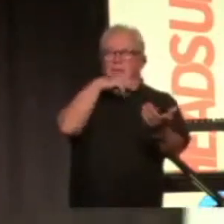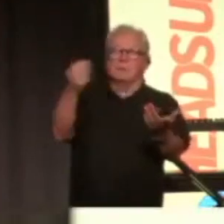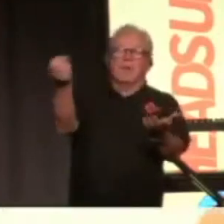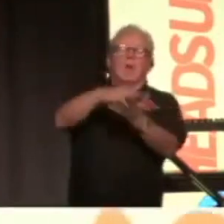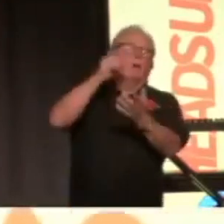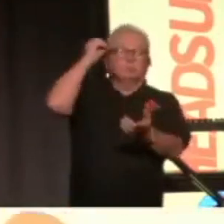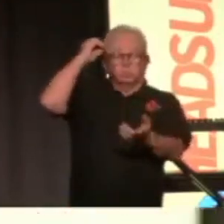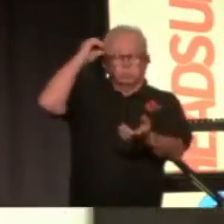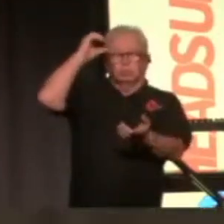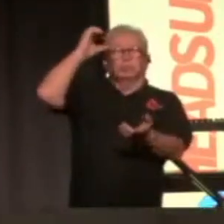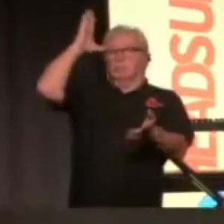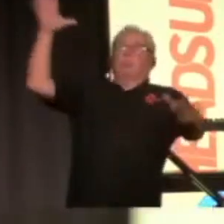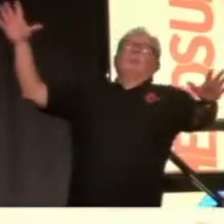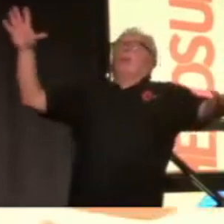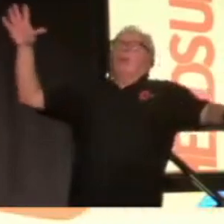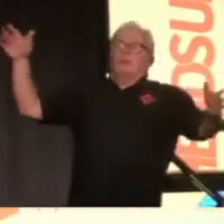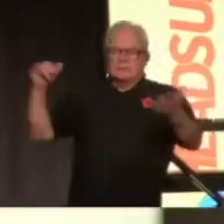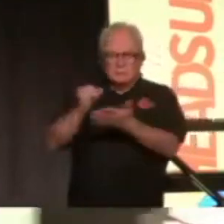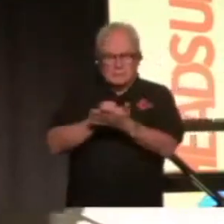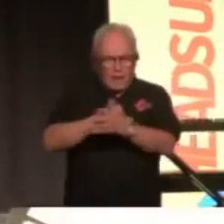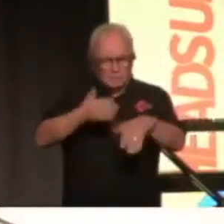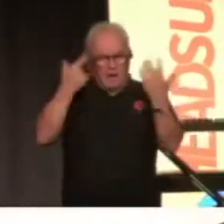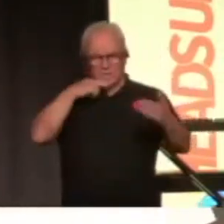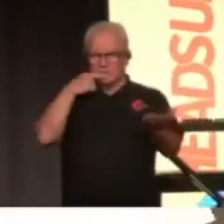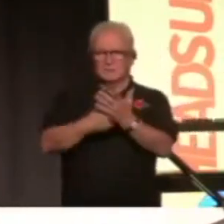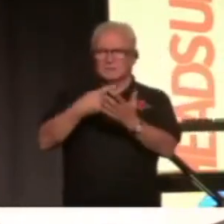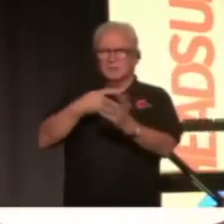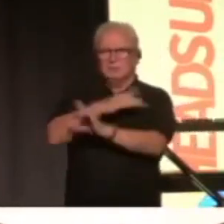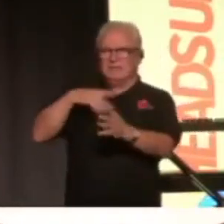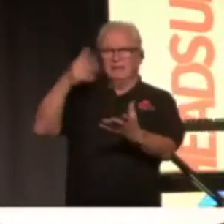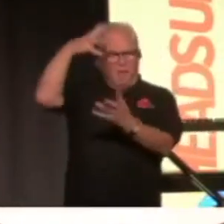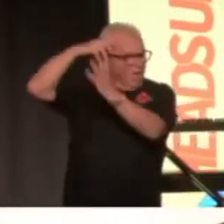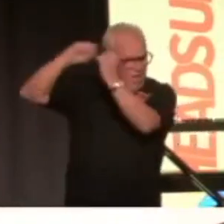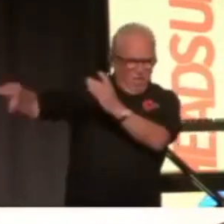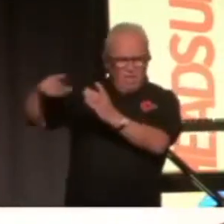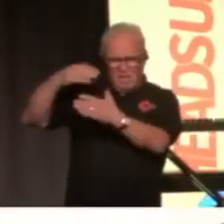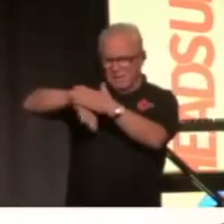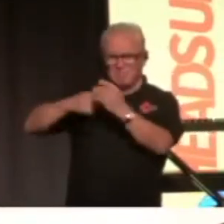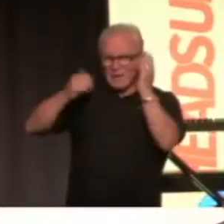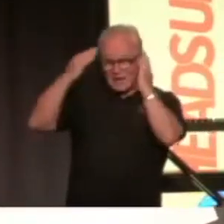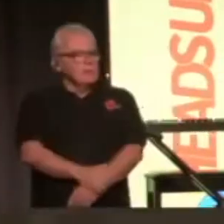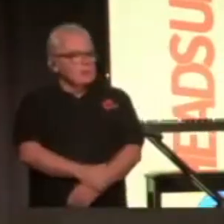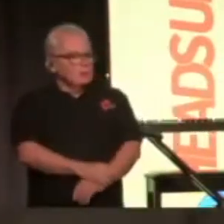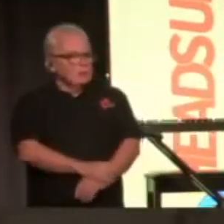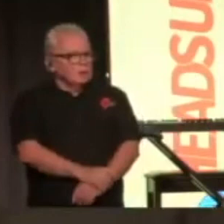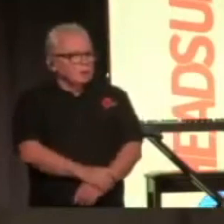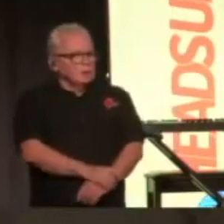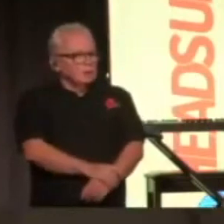And someday you're going to have to decide, you know what? I don't need that stuff. That's putting stuff in my head I can't cope with.